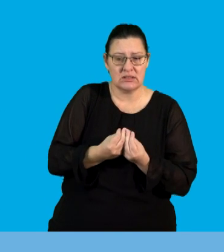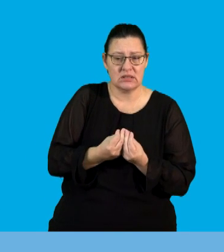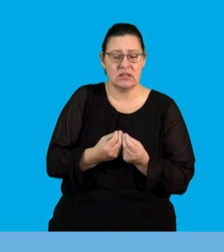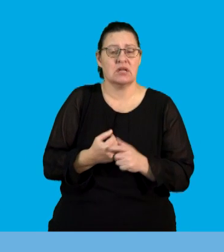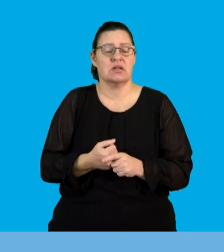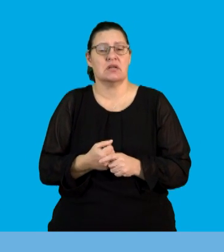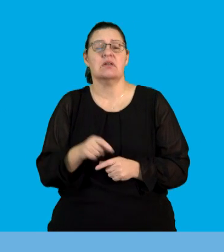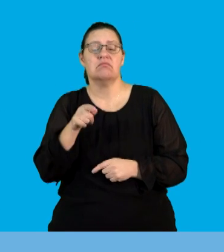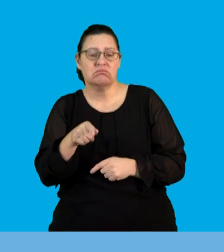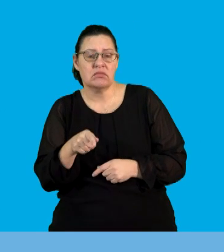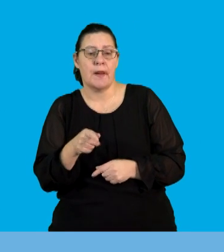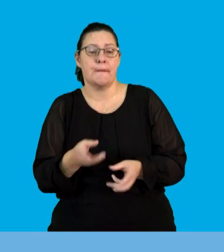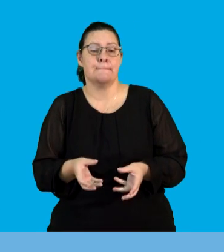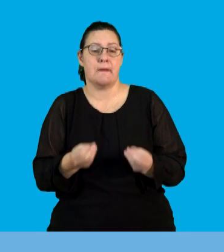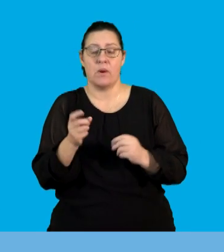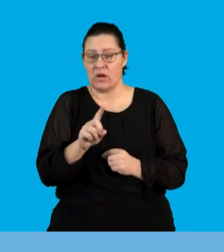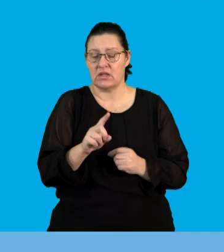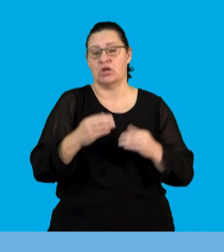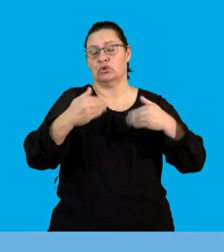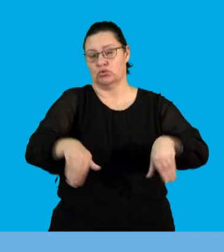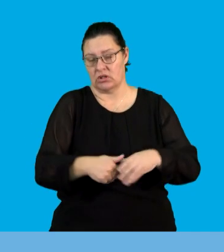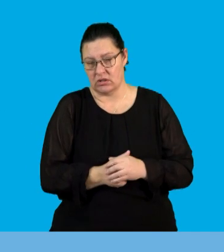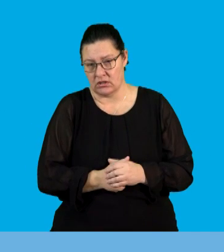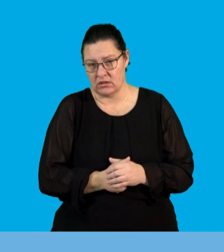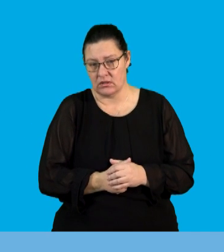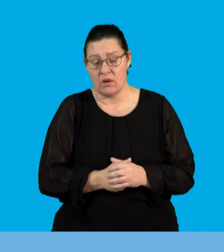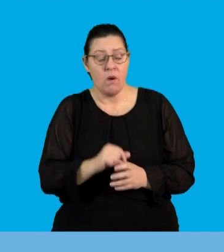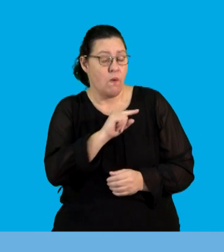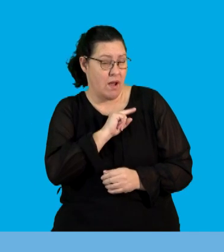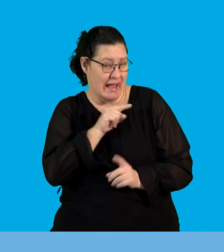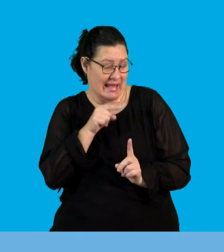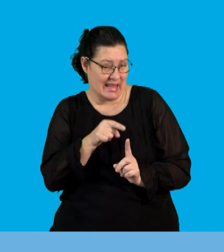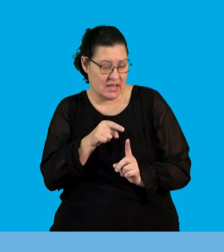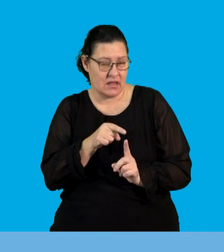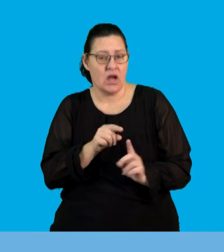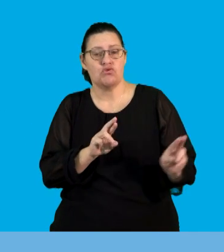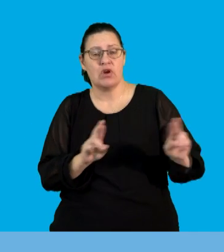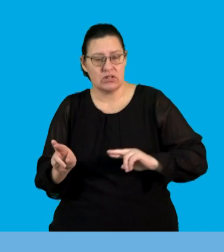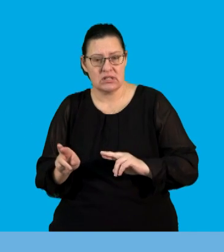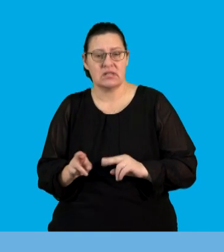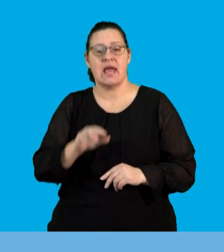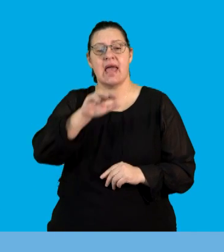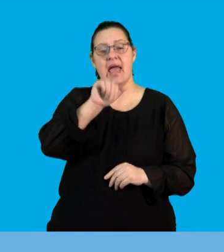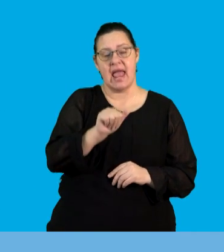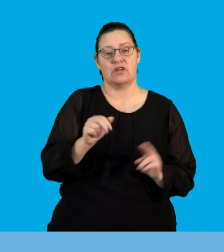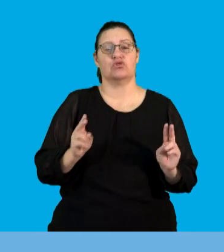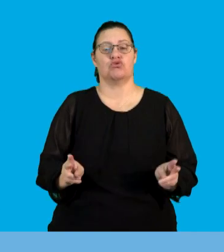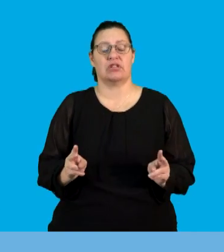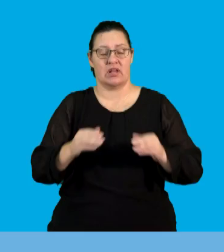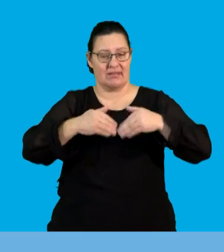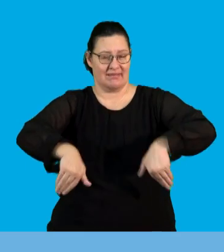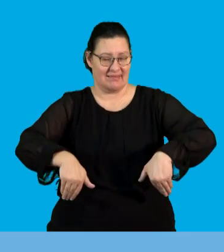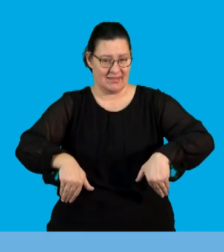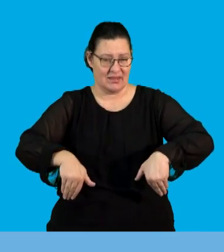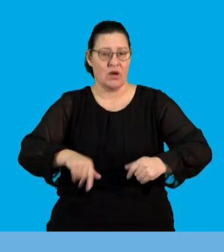product of acid and base, it is going to be neutral. So because of that, the entire reaction is called a neutralization